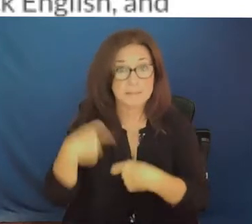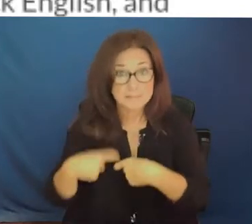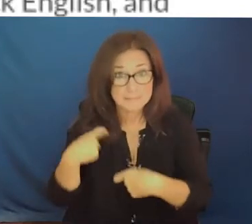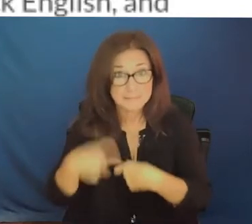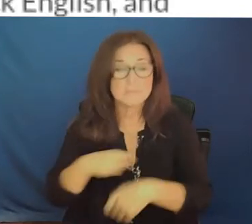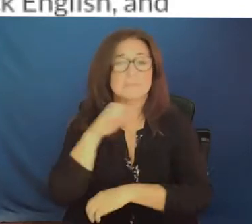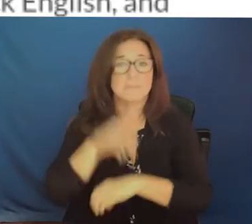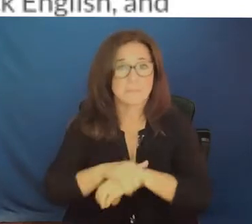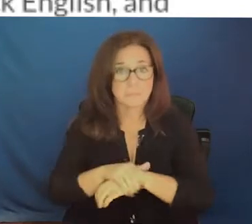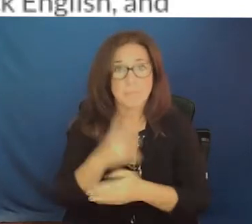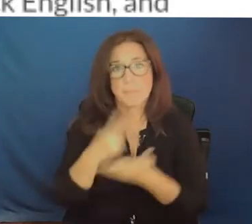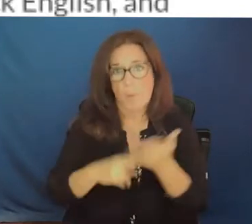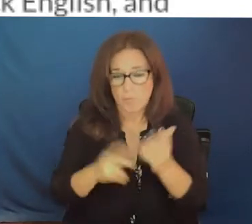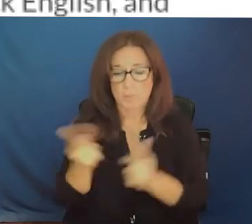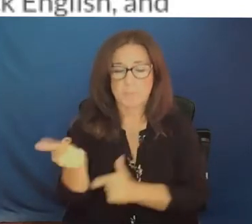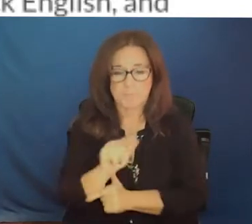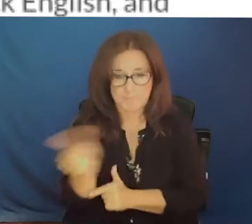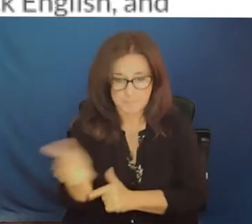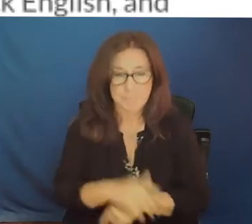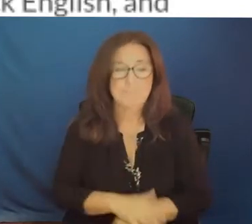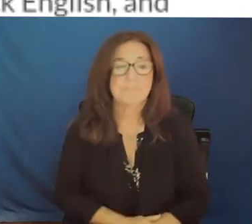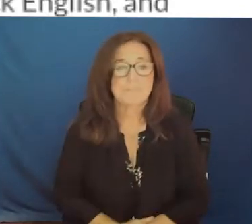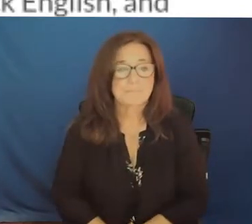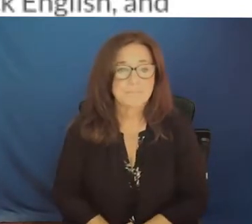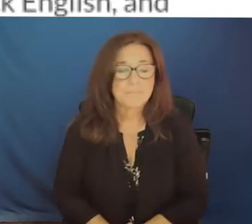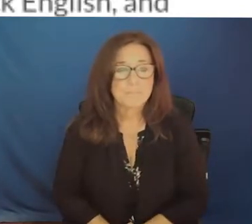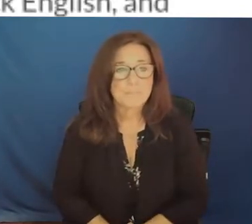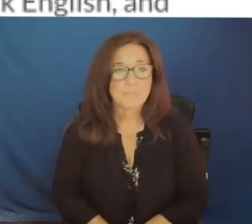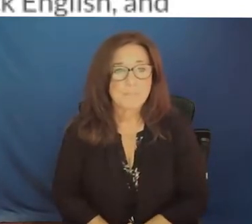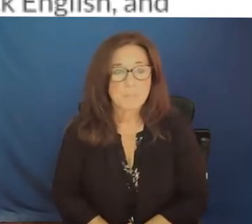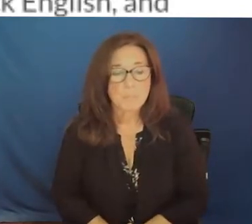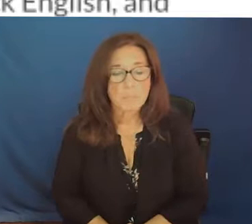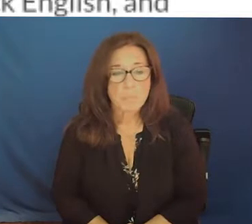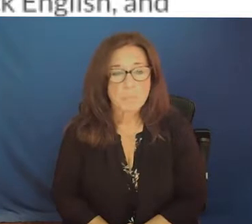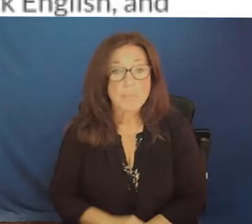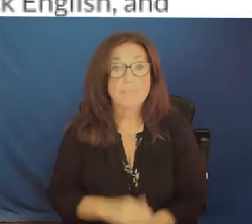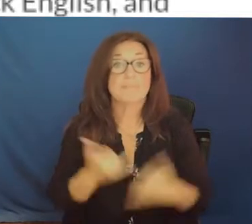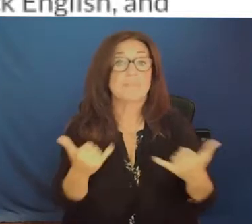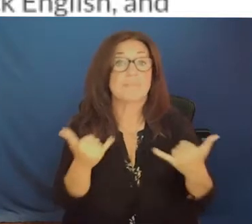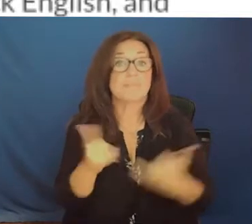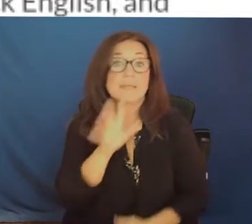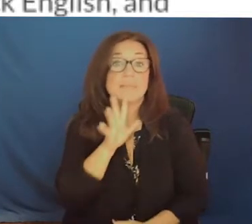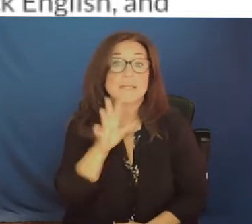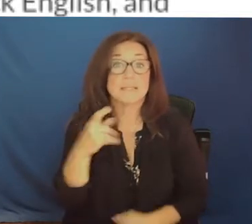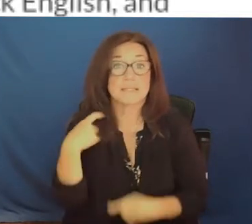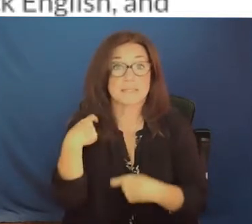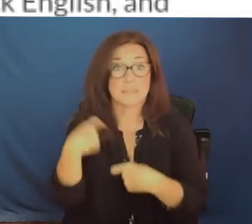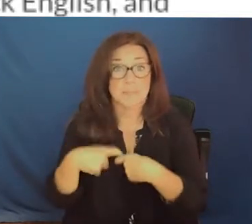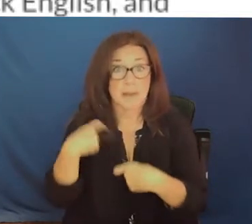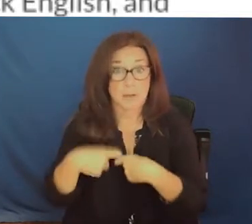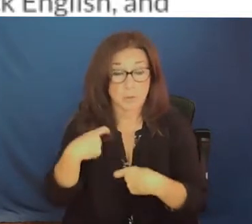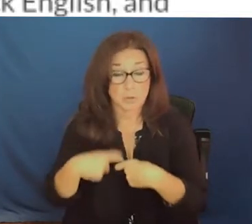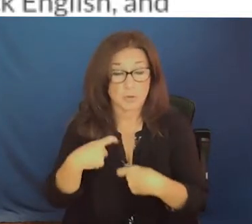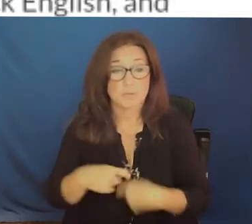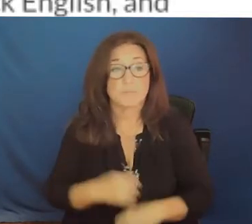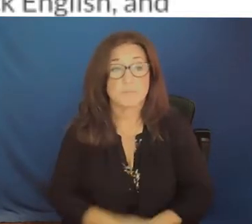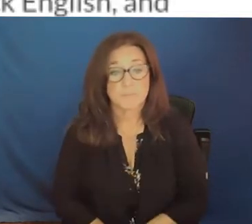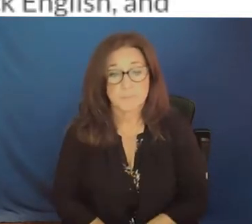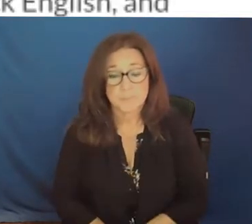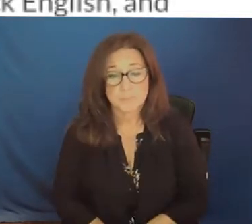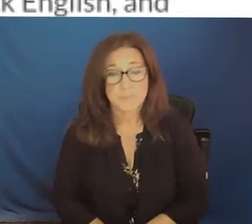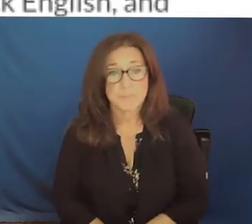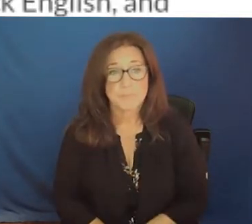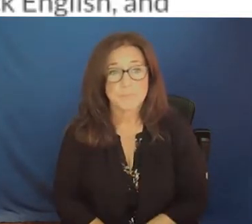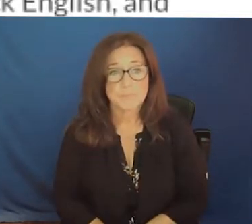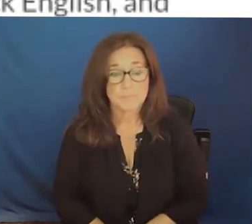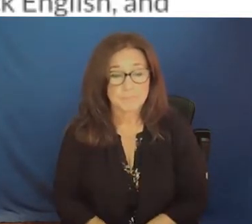and Spanish. Buenas tardes. Voy a dar este anuncio sobre la interpretación en inglés y en español, y también lo agregaremos al chat. In